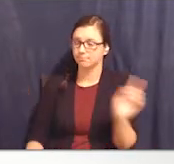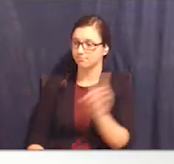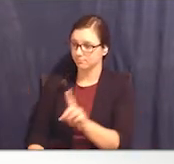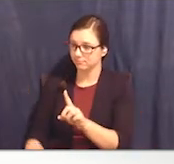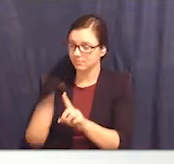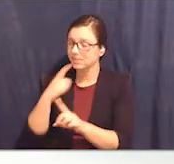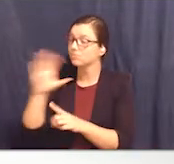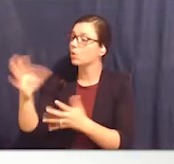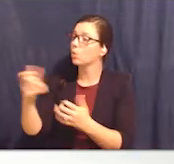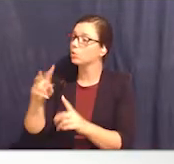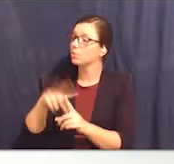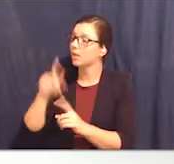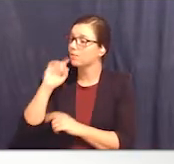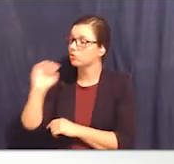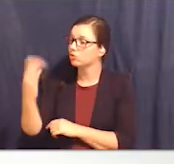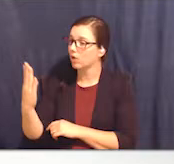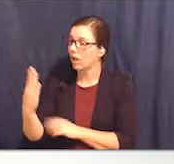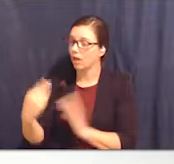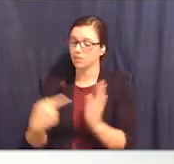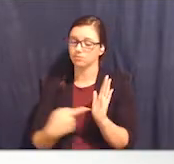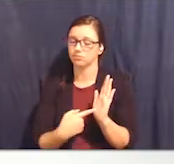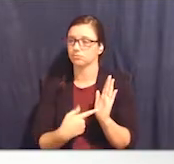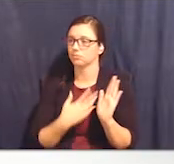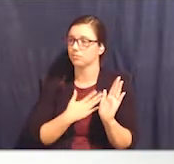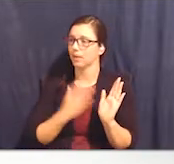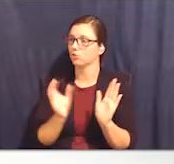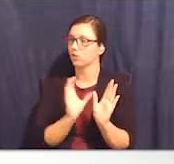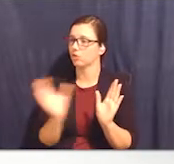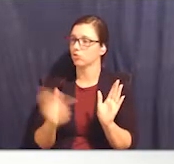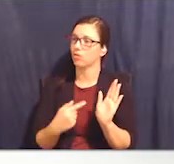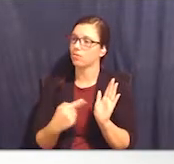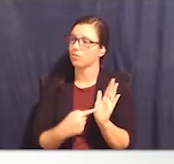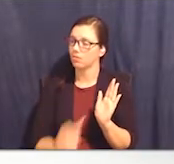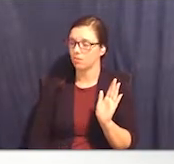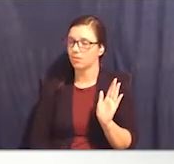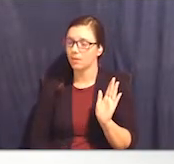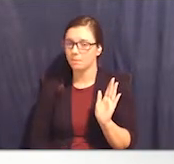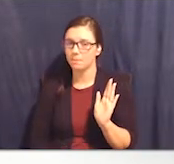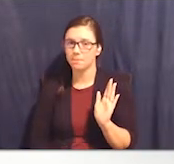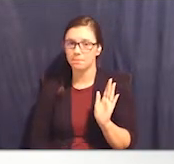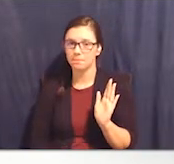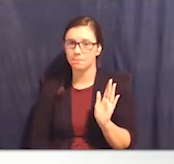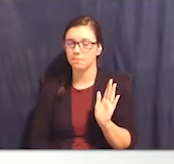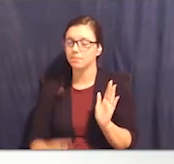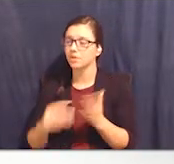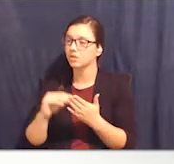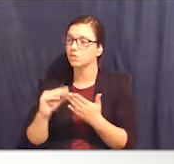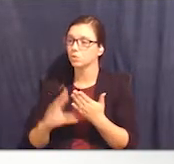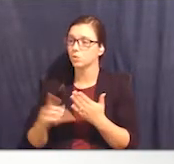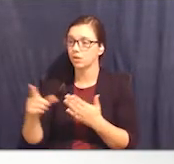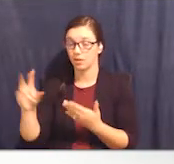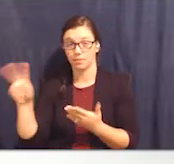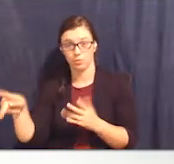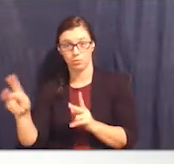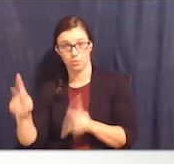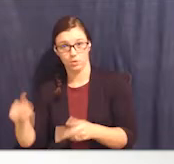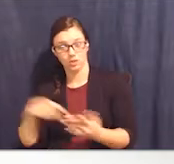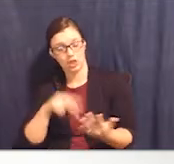just want to add one thing about being a champion. When you're being a champion with trying to get a program